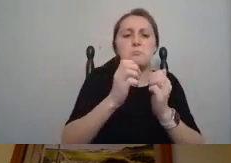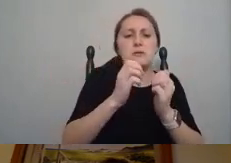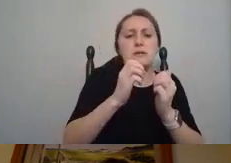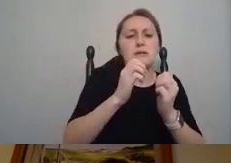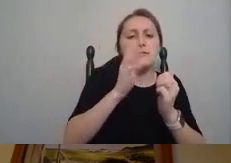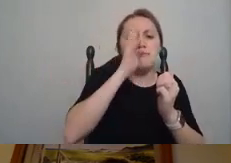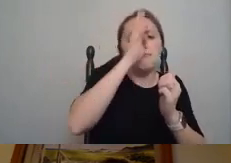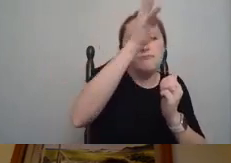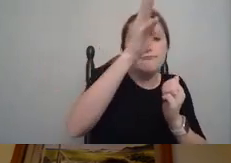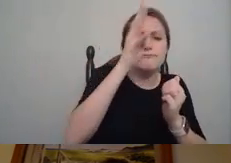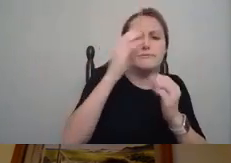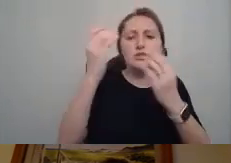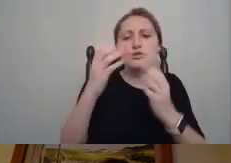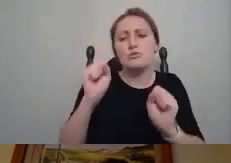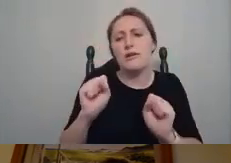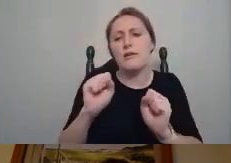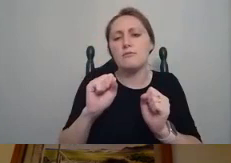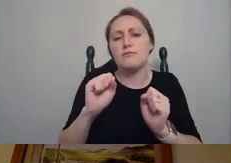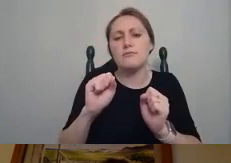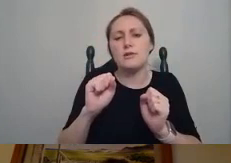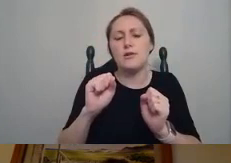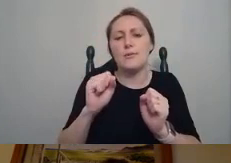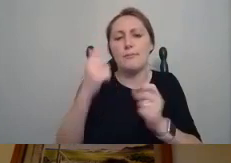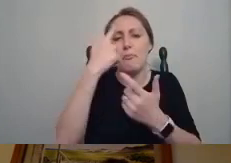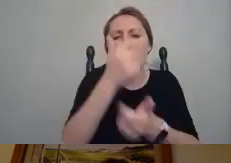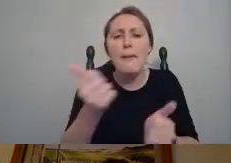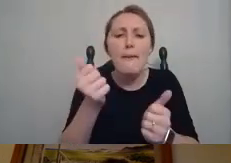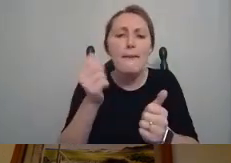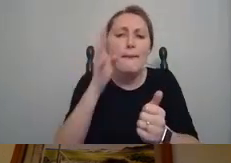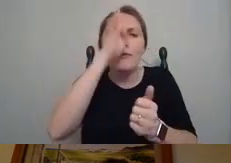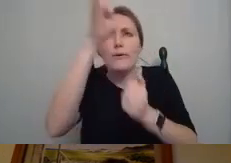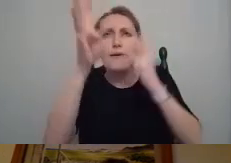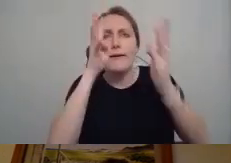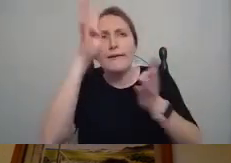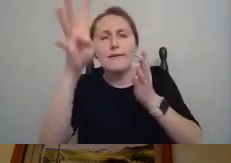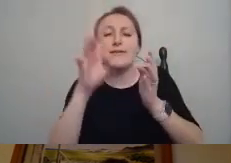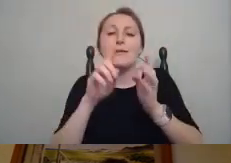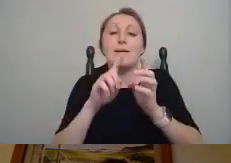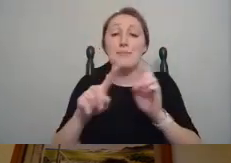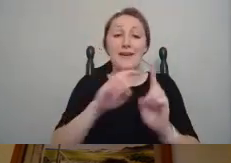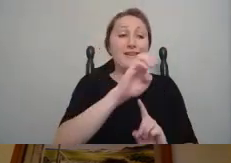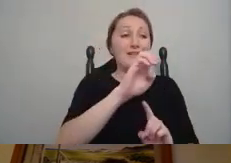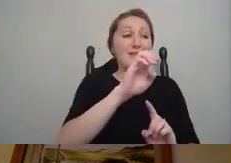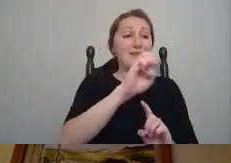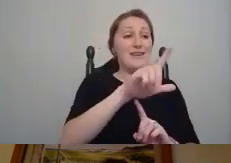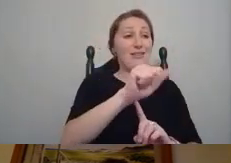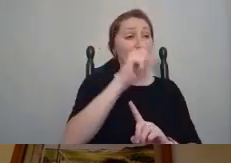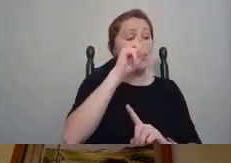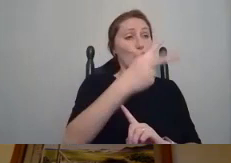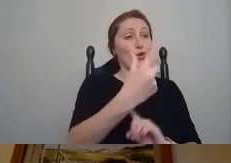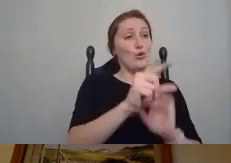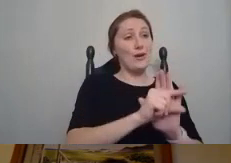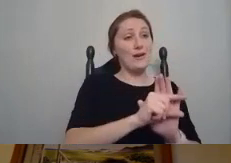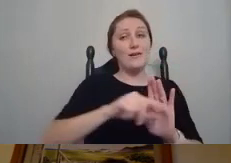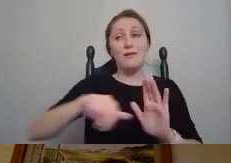for our teachers to be themselves. But what's happening in the one ELA class in third grade and the other ELA class in third